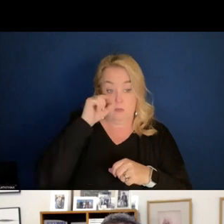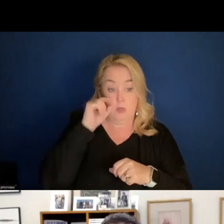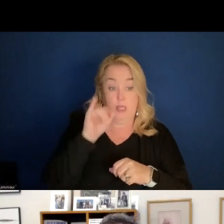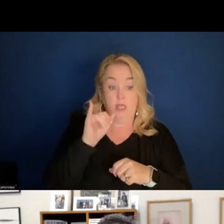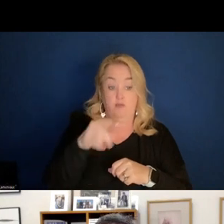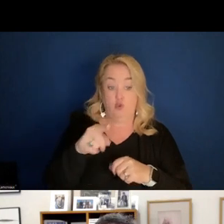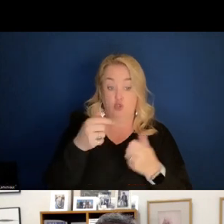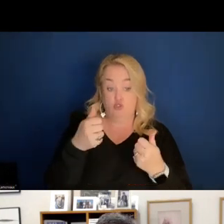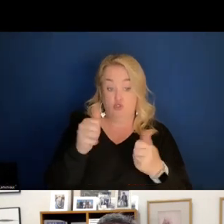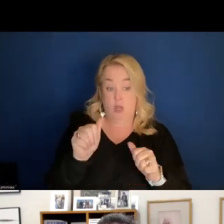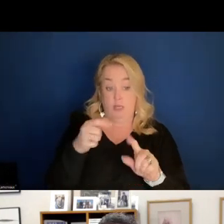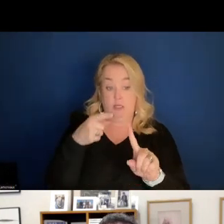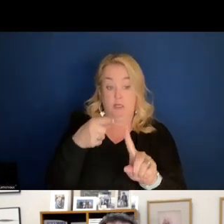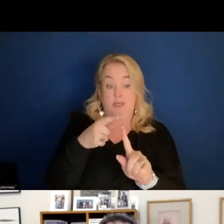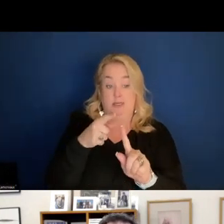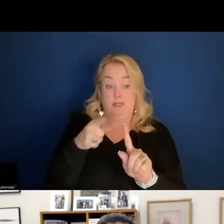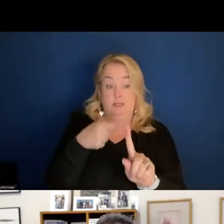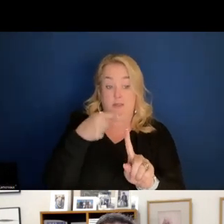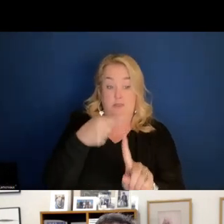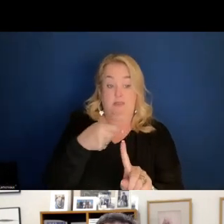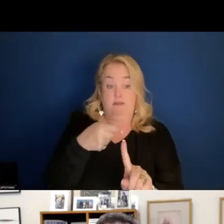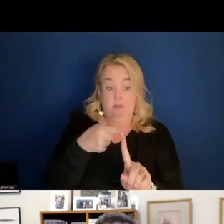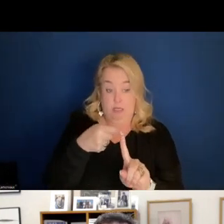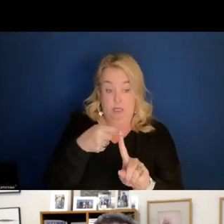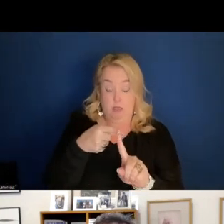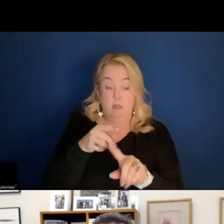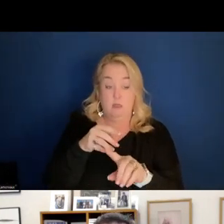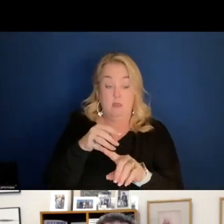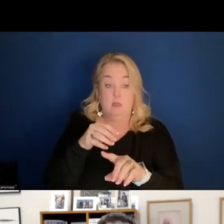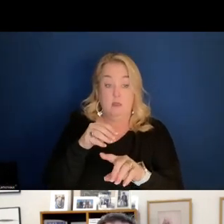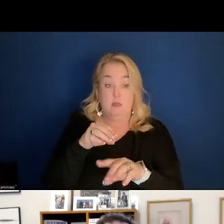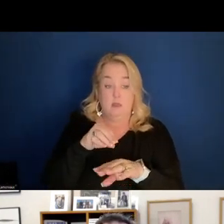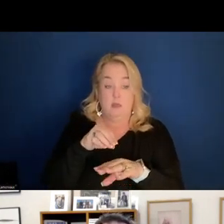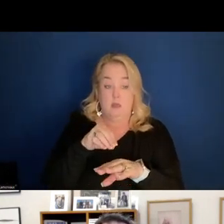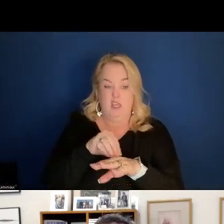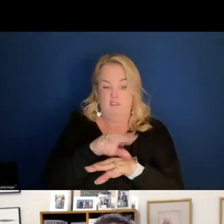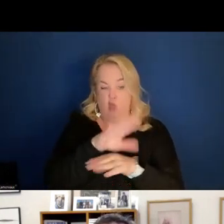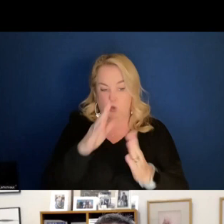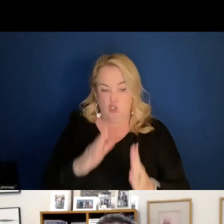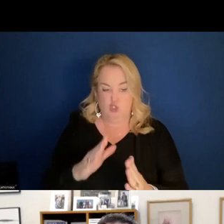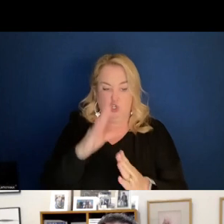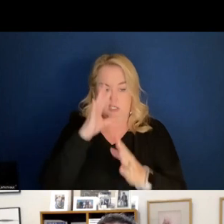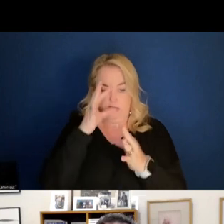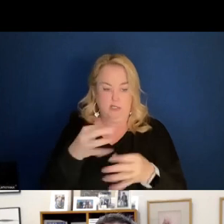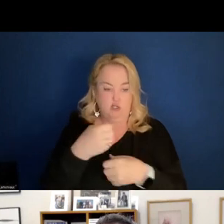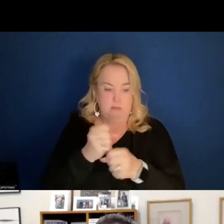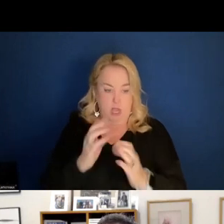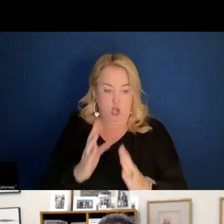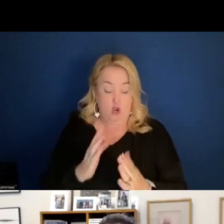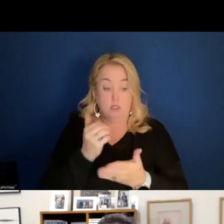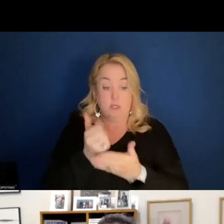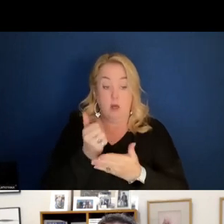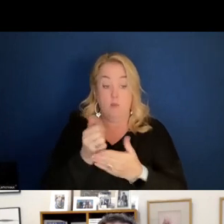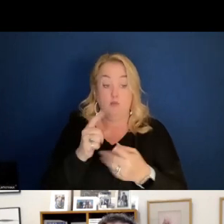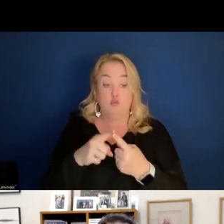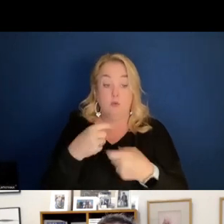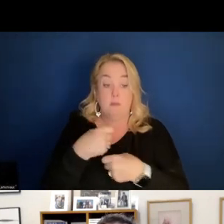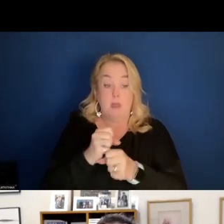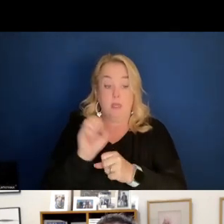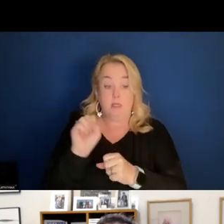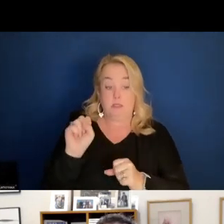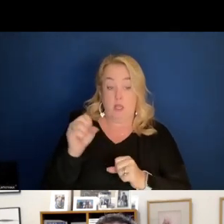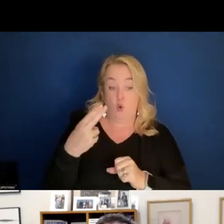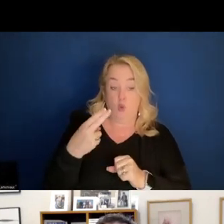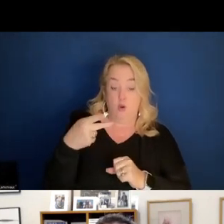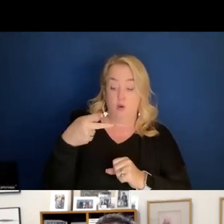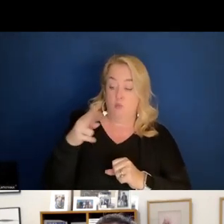trying to target, say, a funder or a specific influencer or decision maker, it may be helpful to create what we call a stakeholder